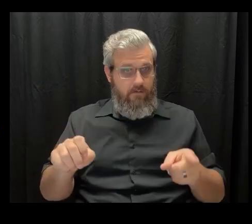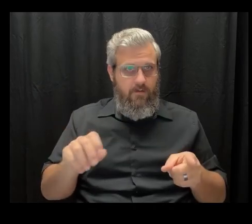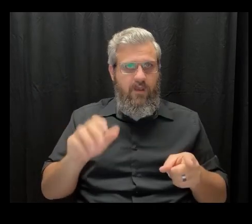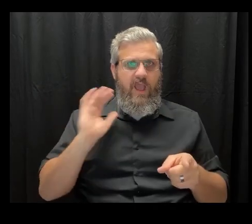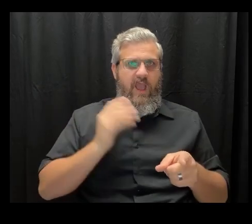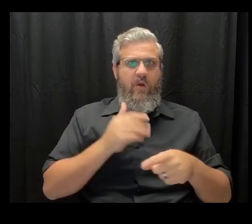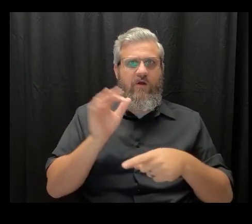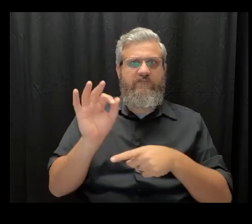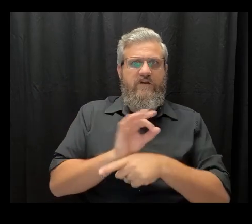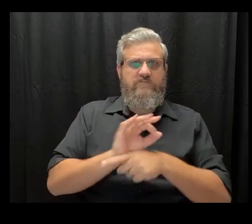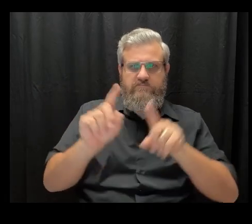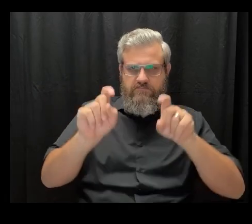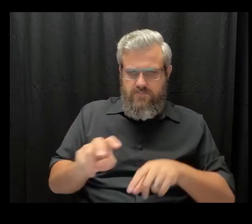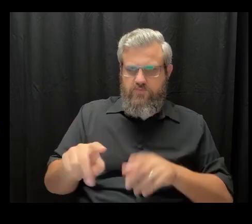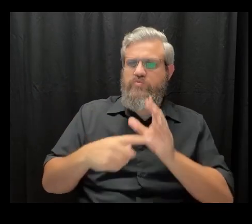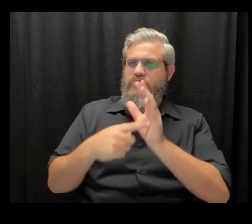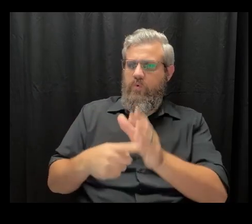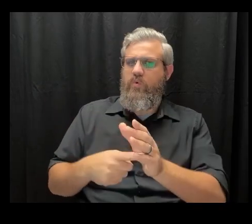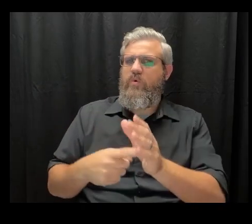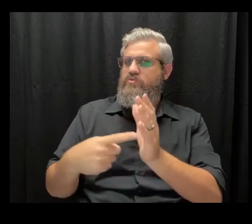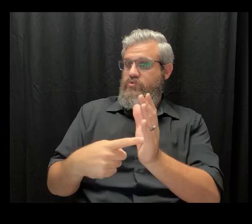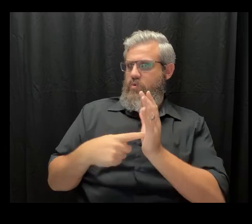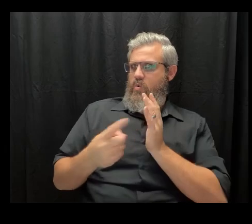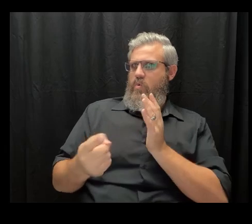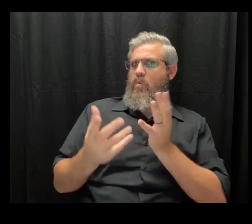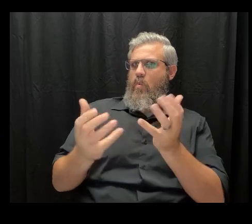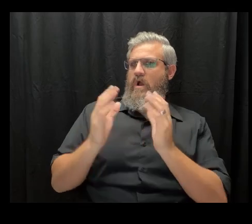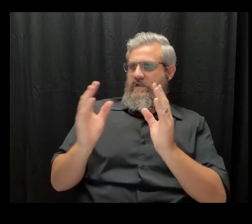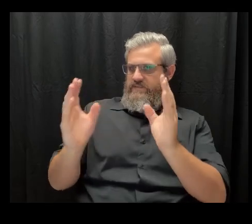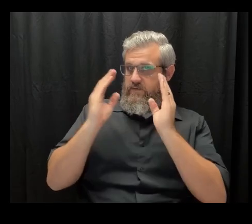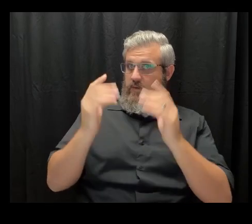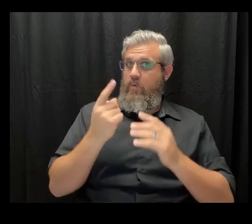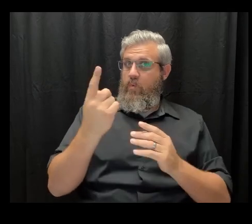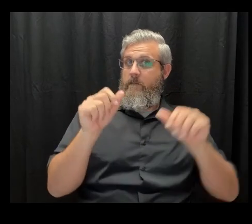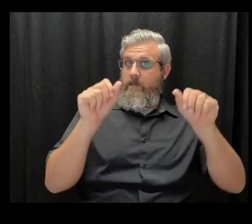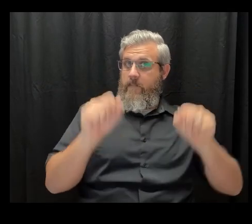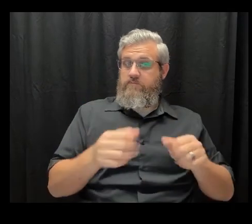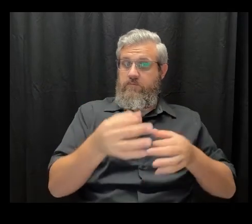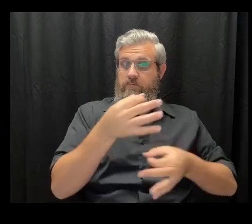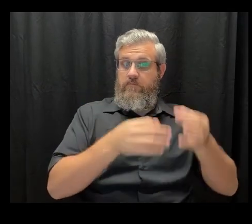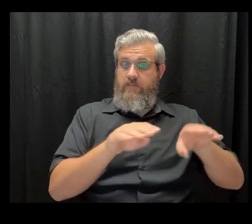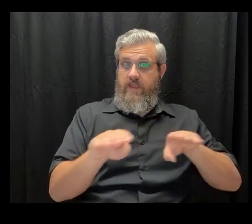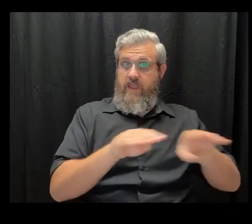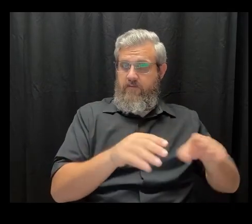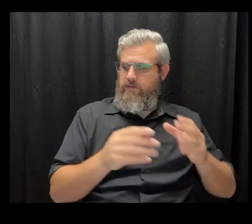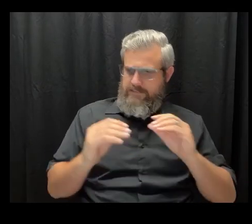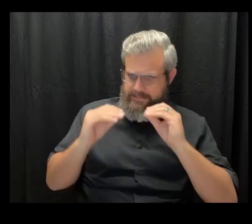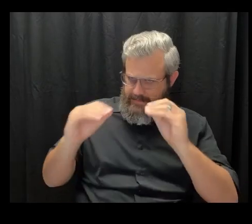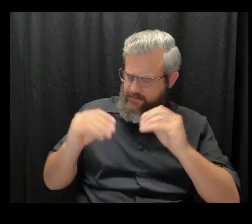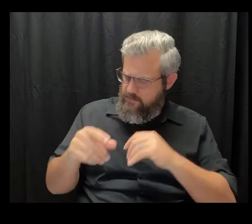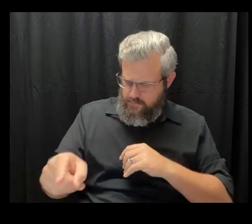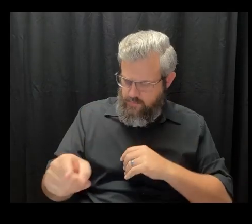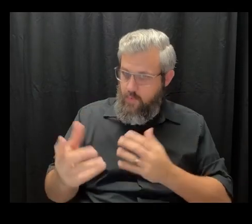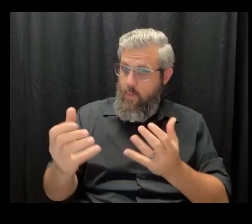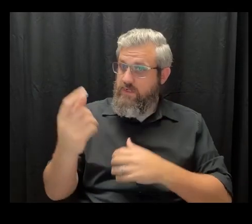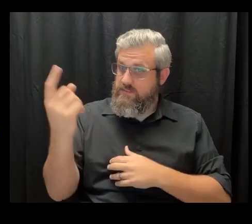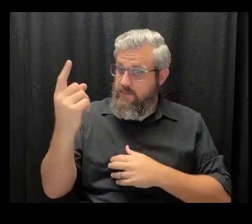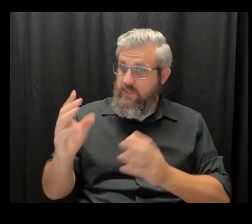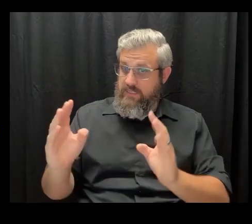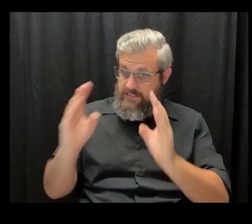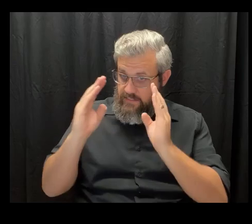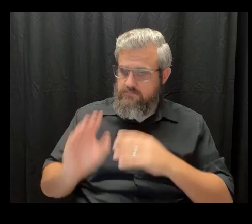a possible replacement behavior may include teaching the student to raise their hand to request attention or use functional